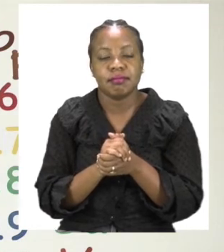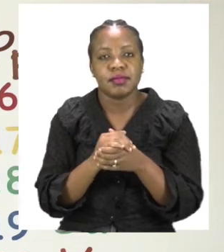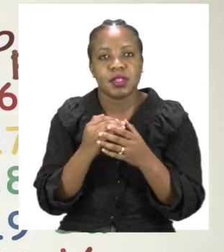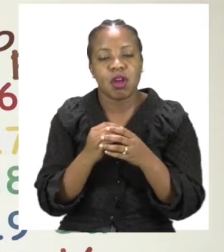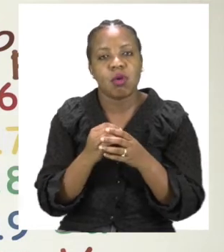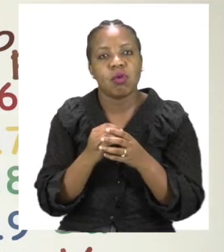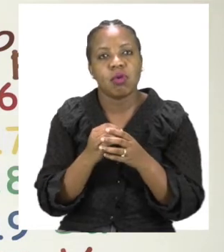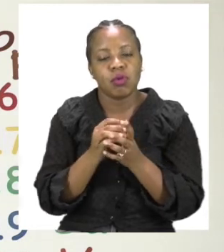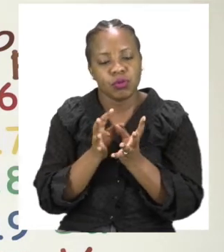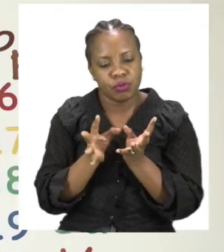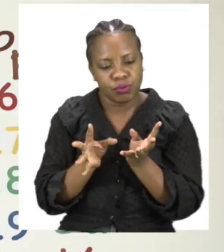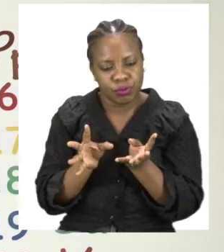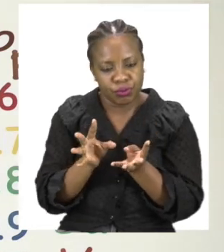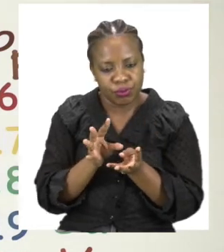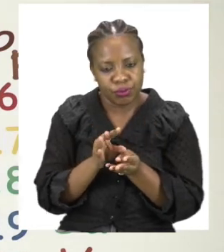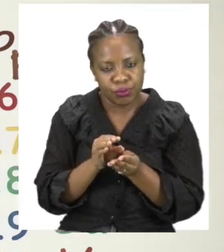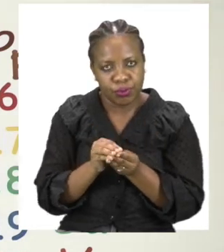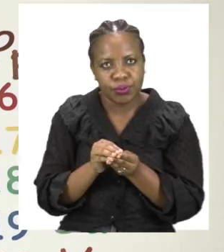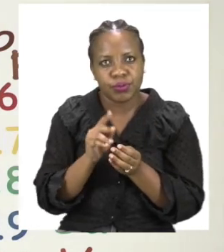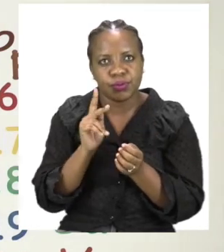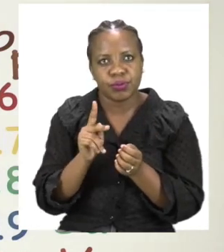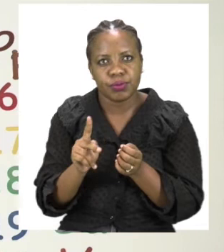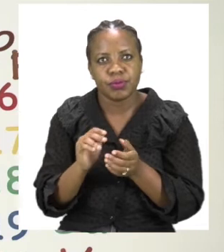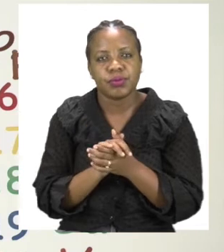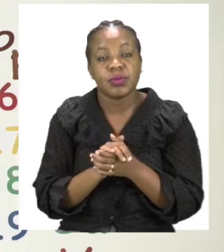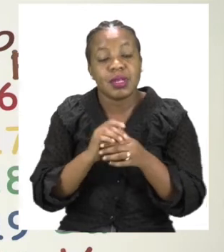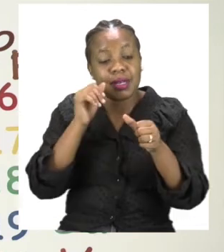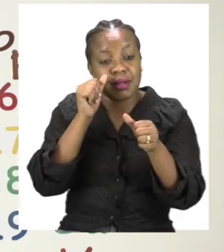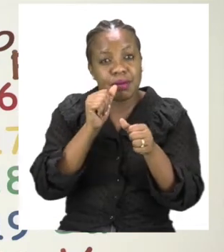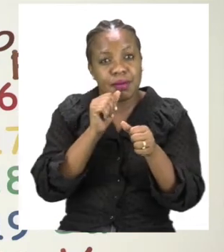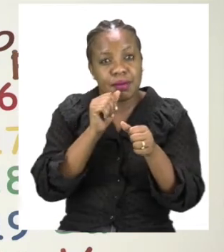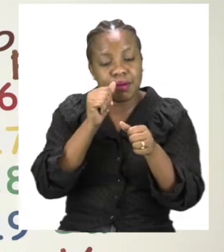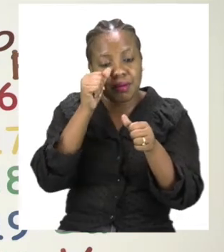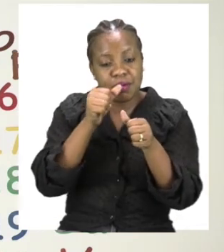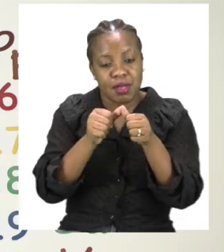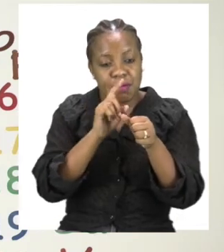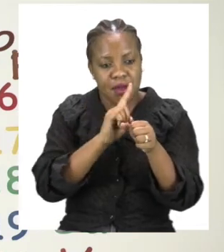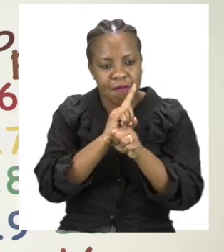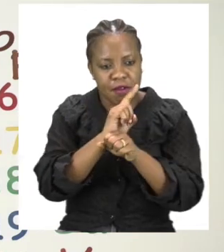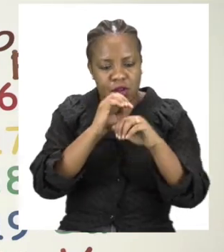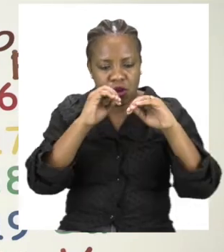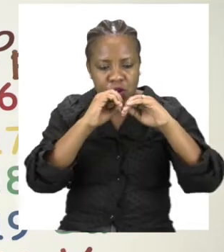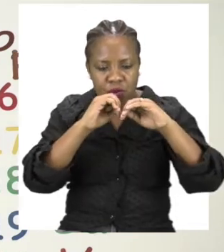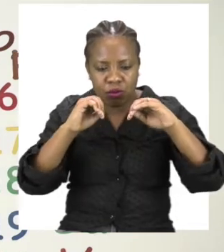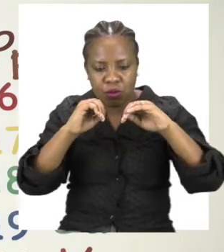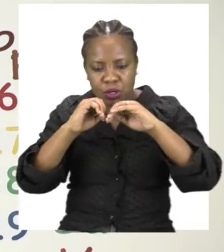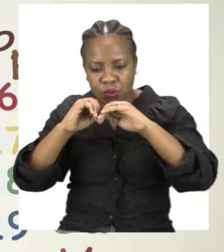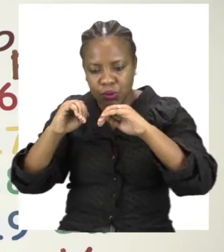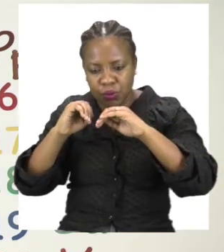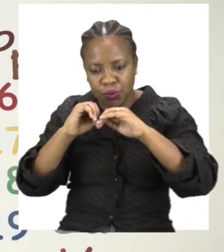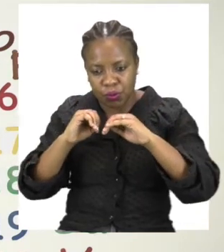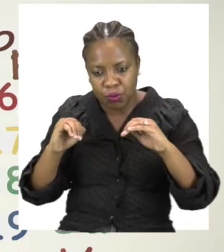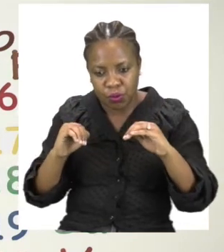together again. Remember, we broke them apart and now we want to put them together. So the